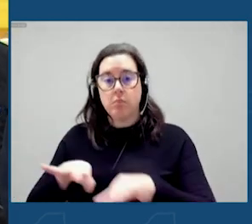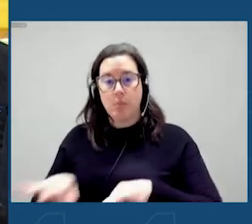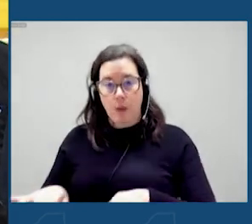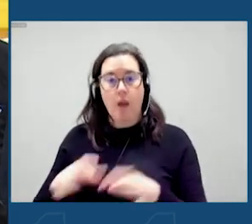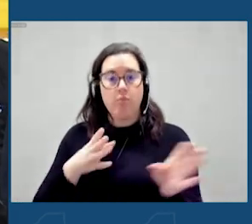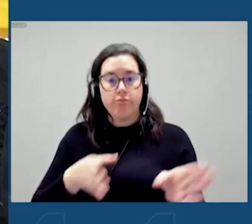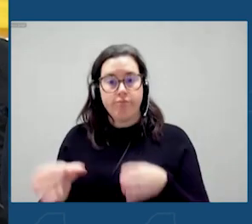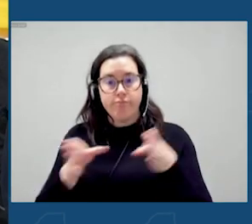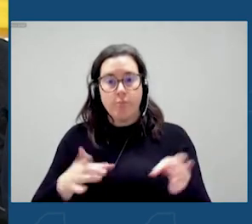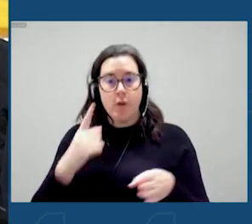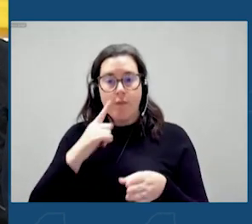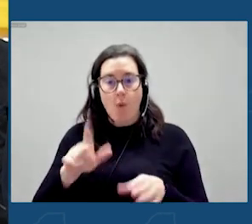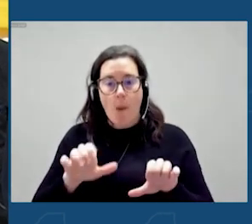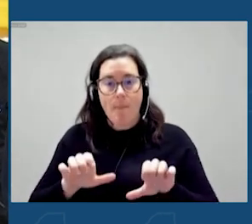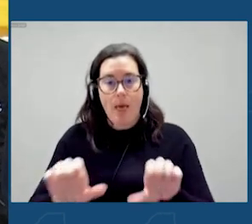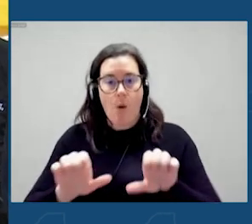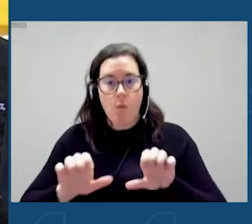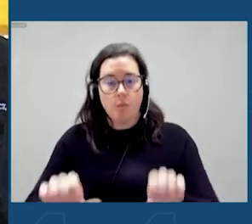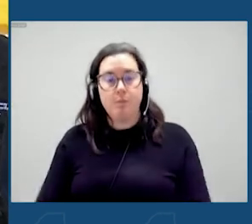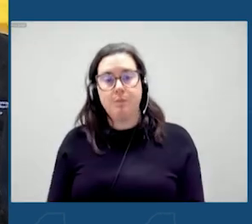operations.